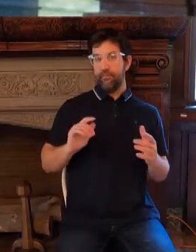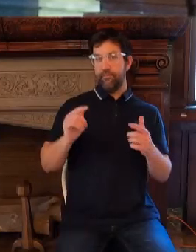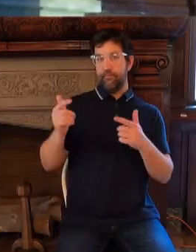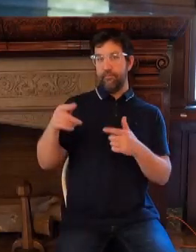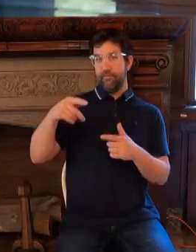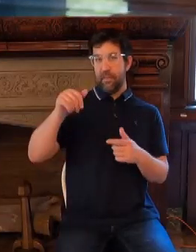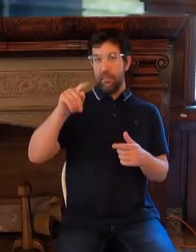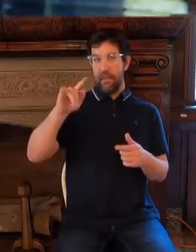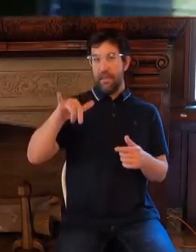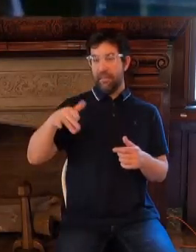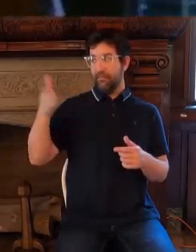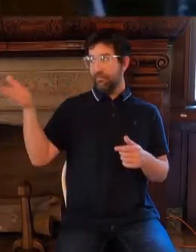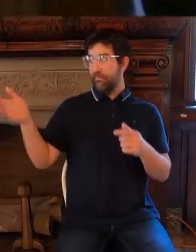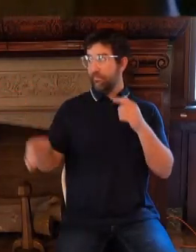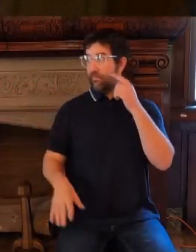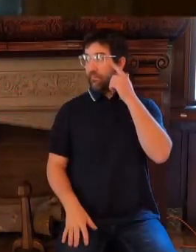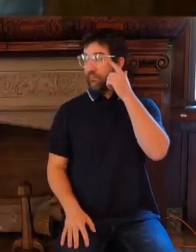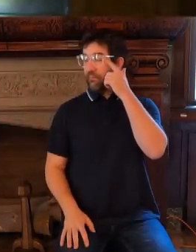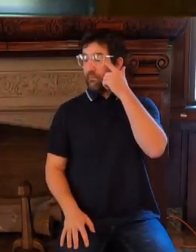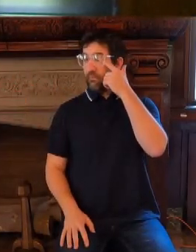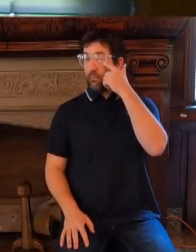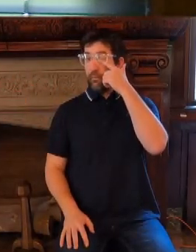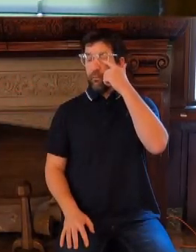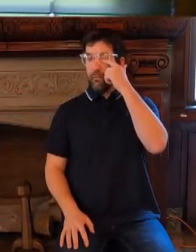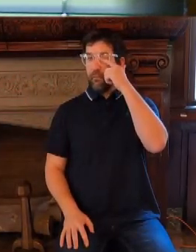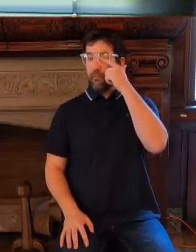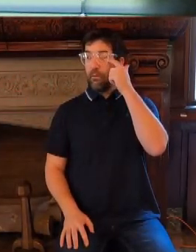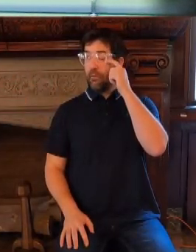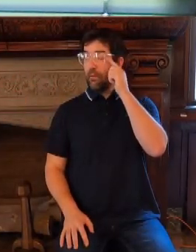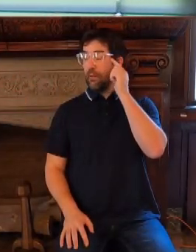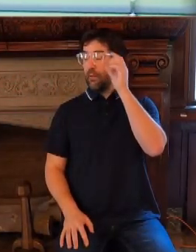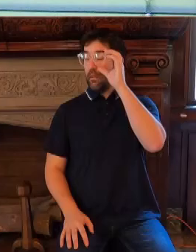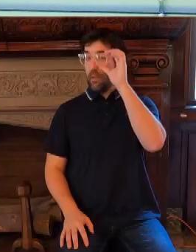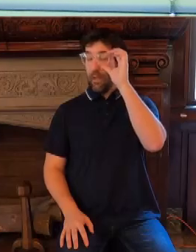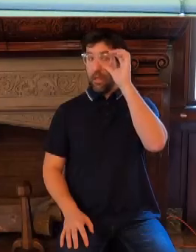Patty. And don't forget about the mic situation.